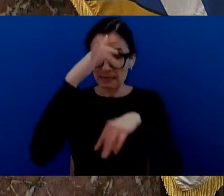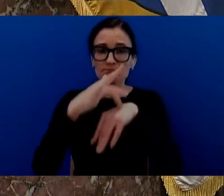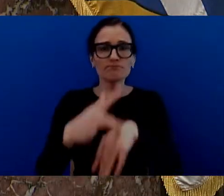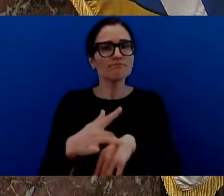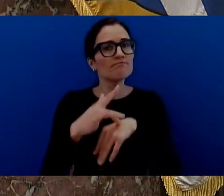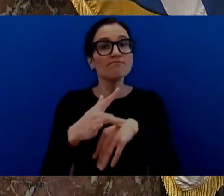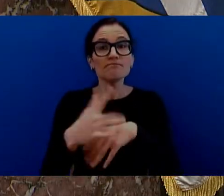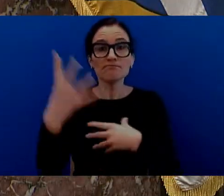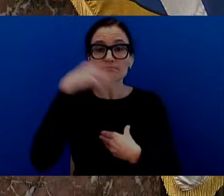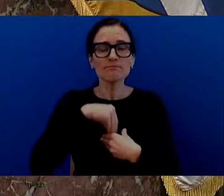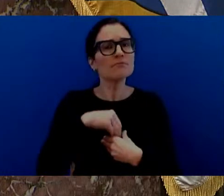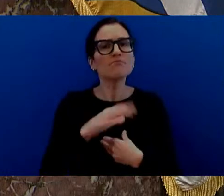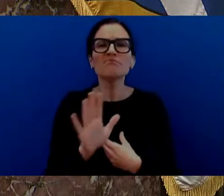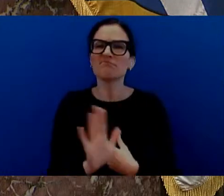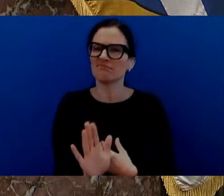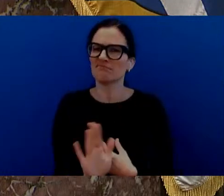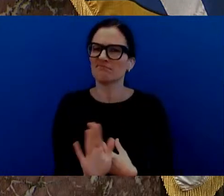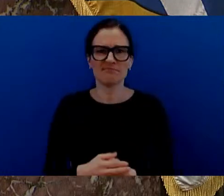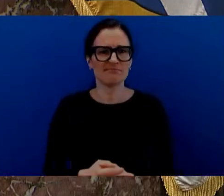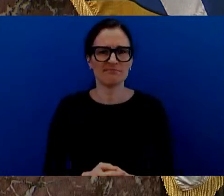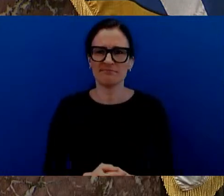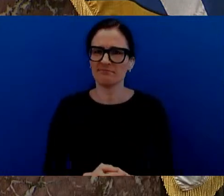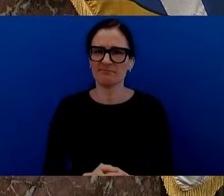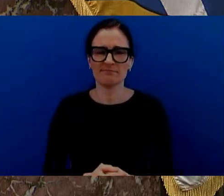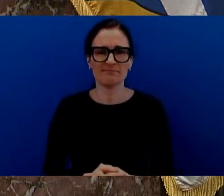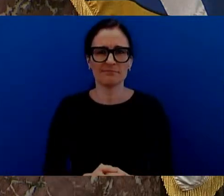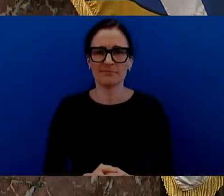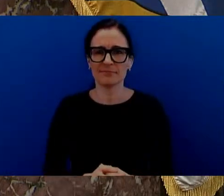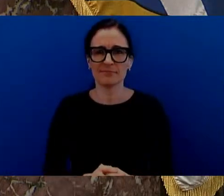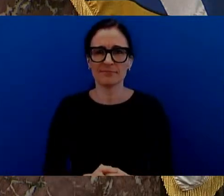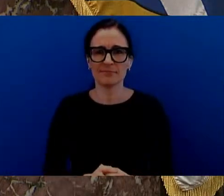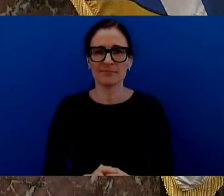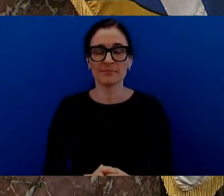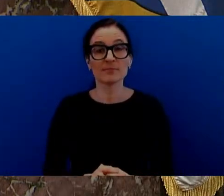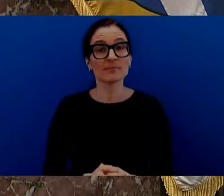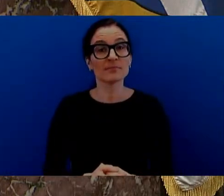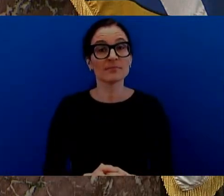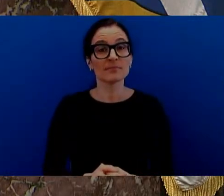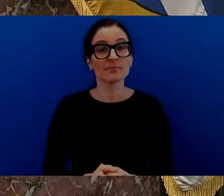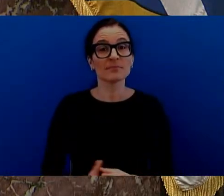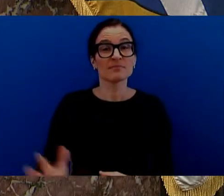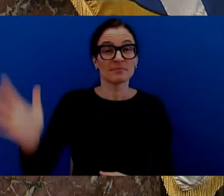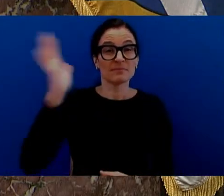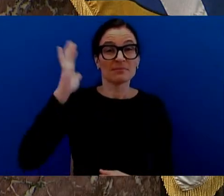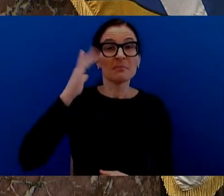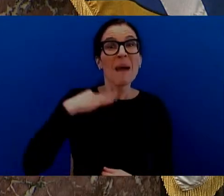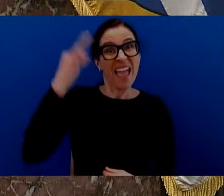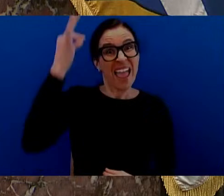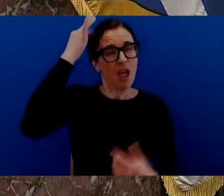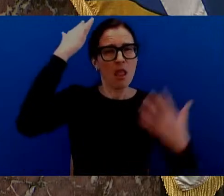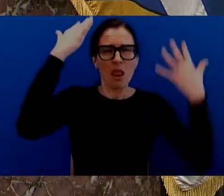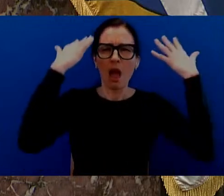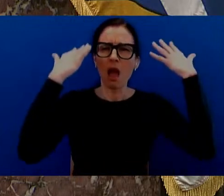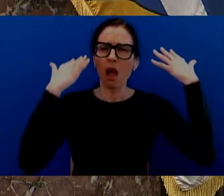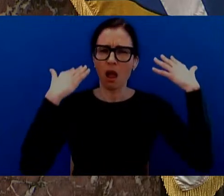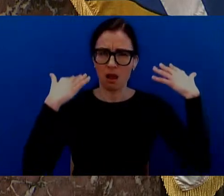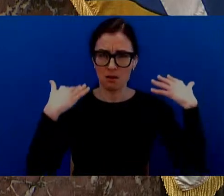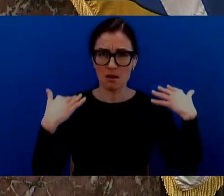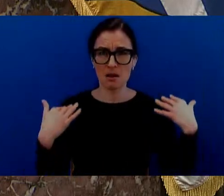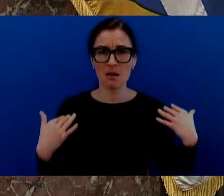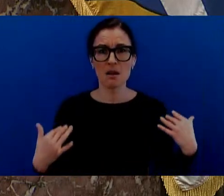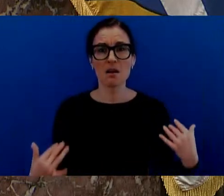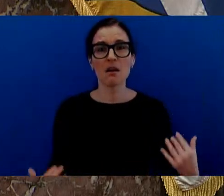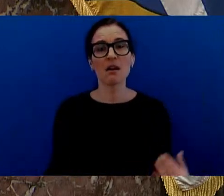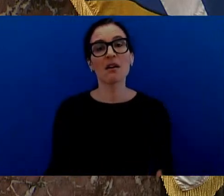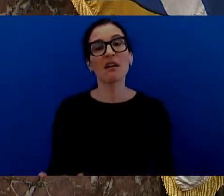My hair was so long, got put in a toilet bowl. And I told my father all this. He says,